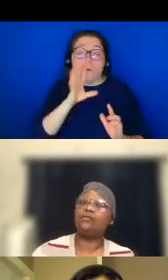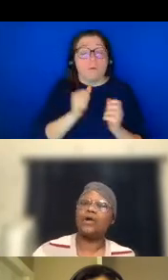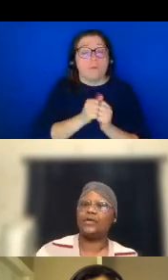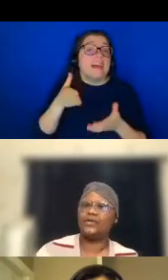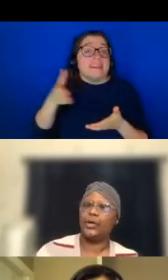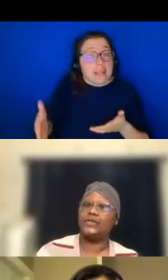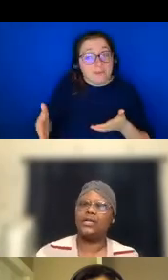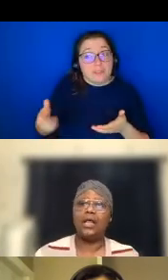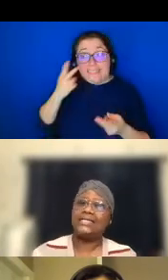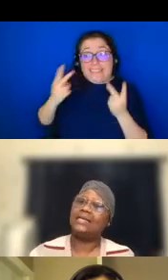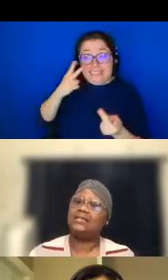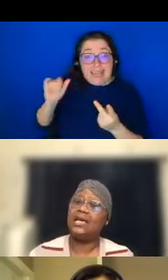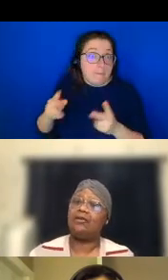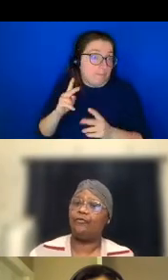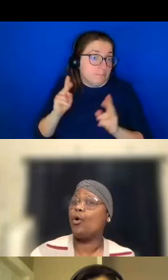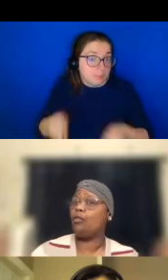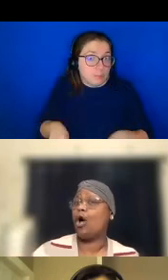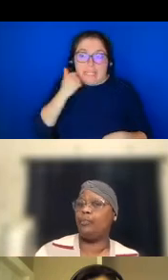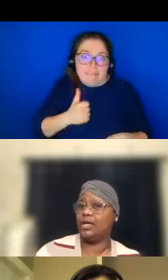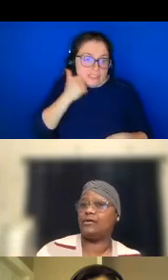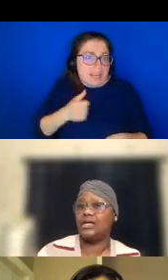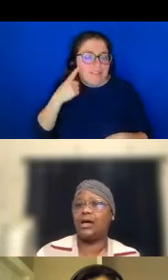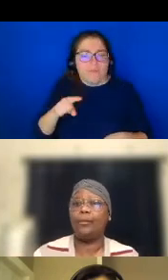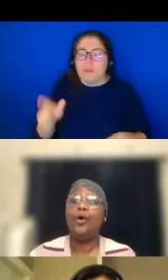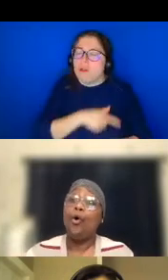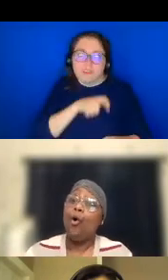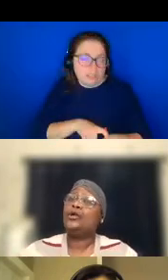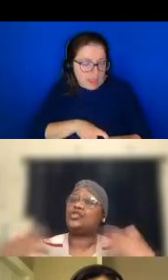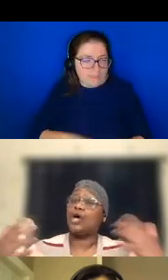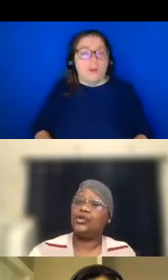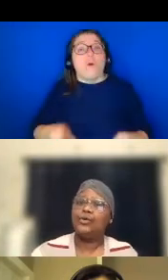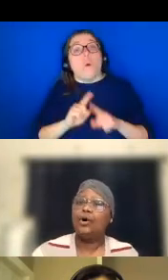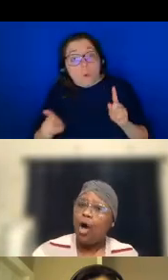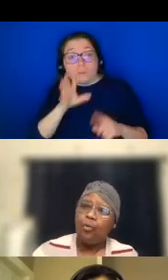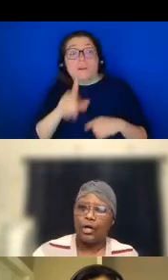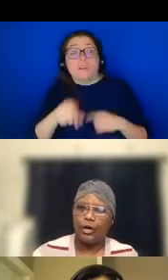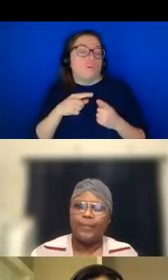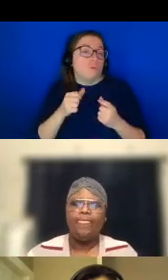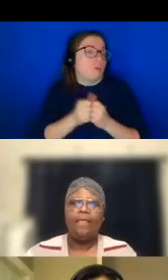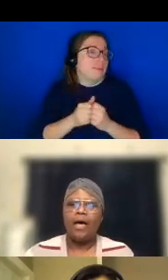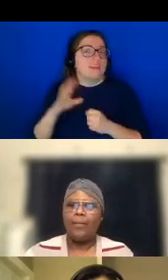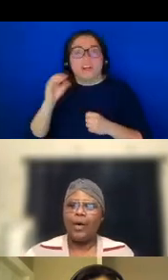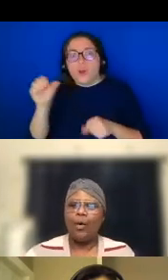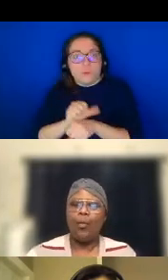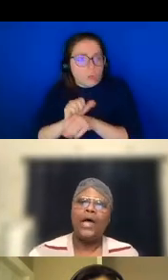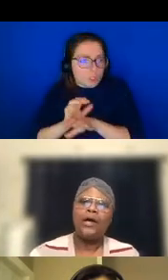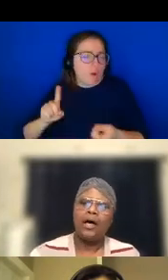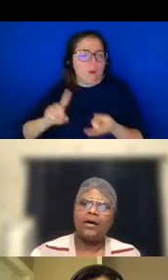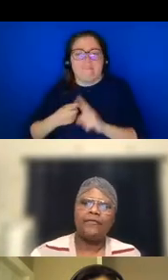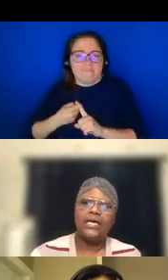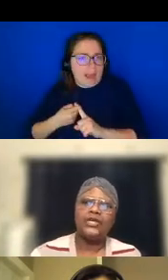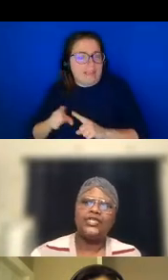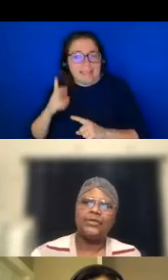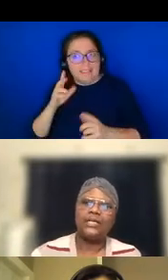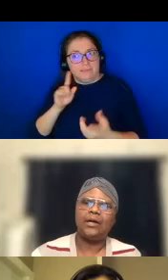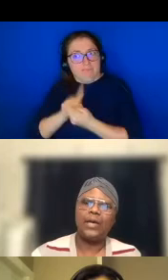been around this person day to day for a long period of time, or you're talking to a coworker. One of